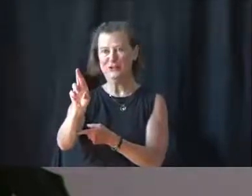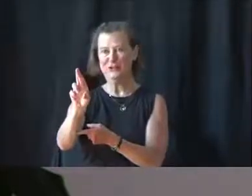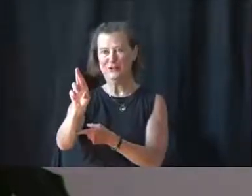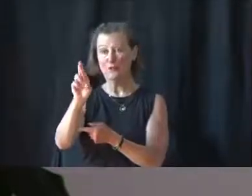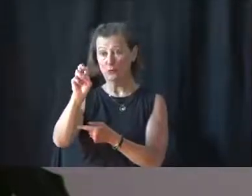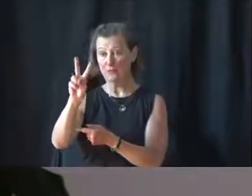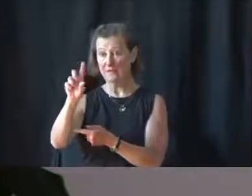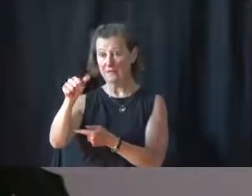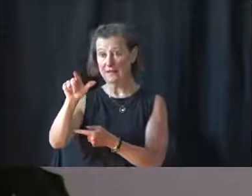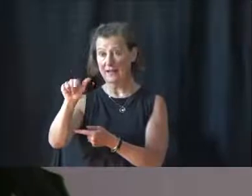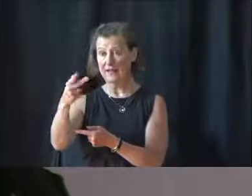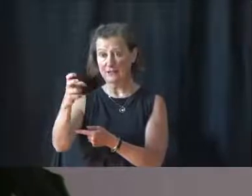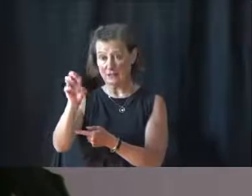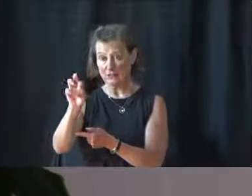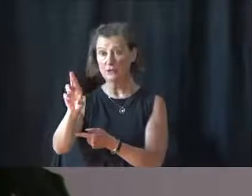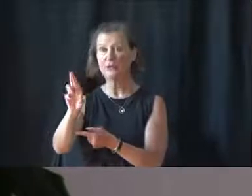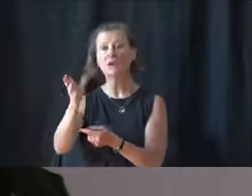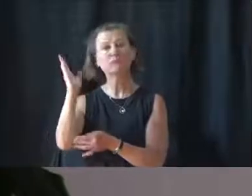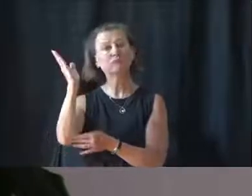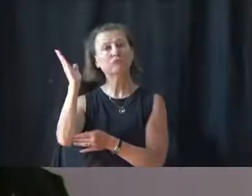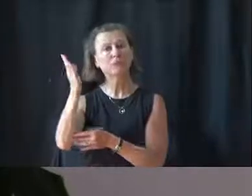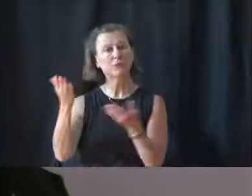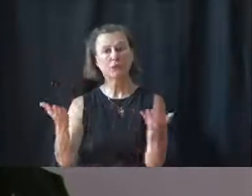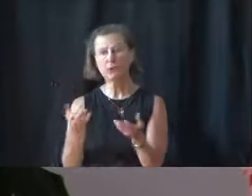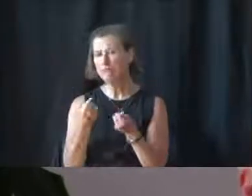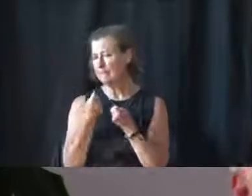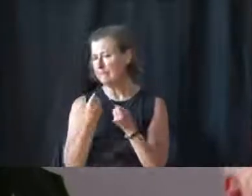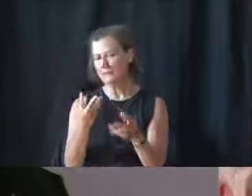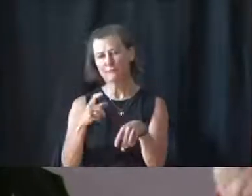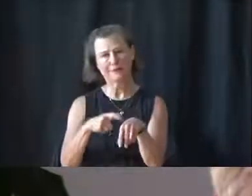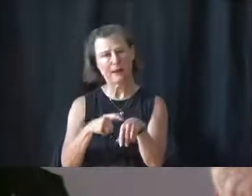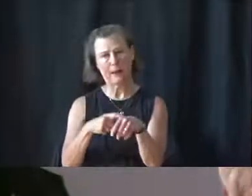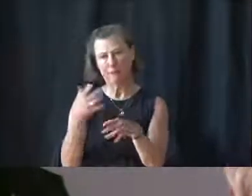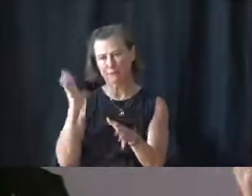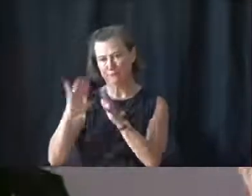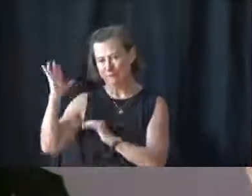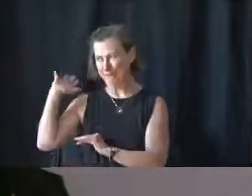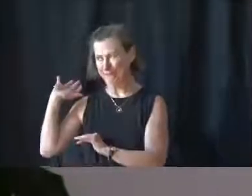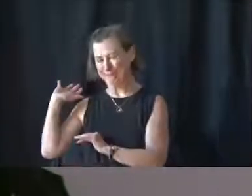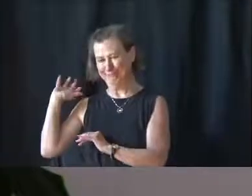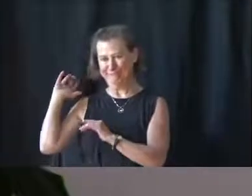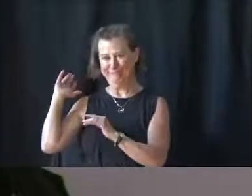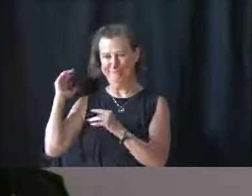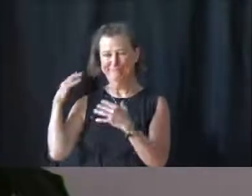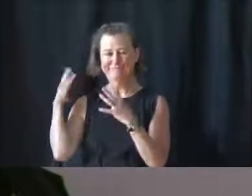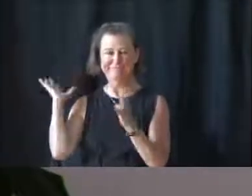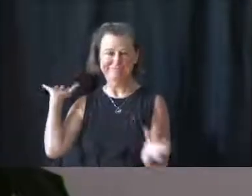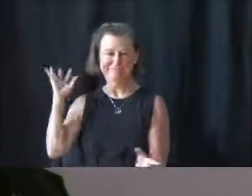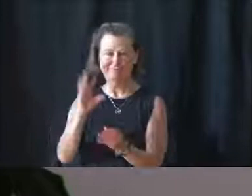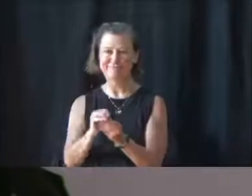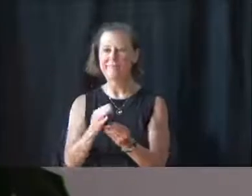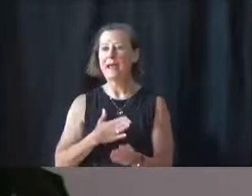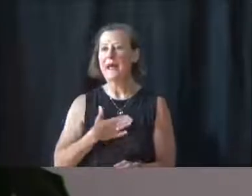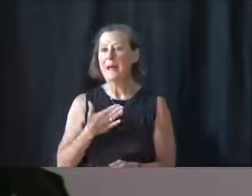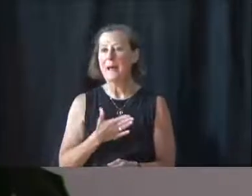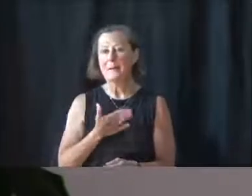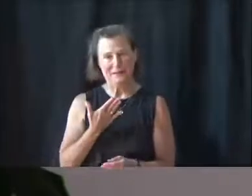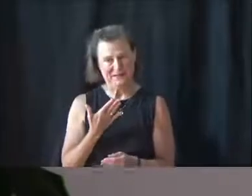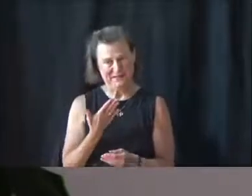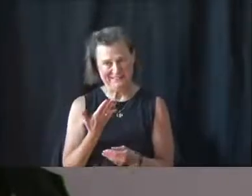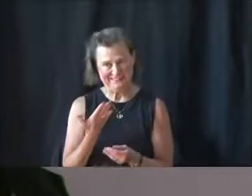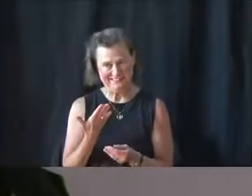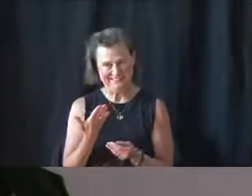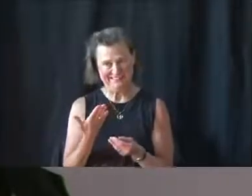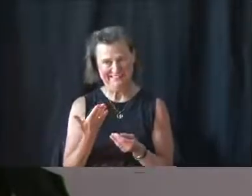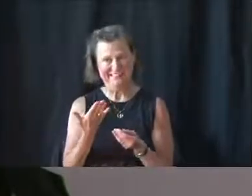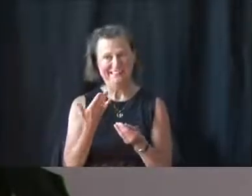Reverend Gallagher has spoken to this congregation several times in the past, and we're so pleased that he has